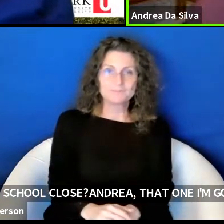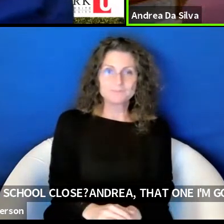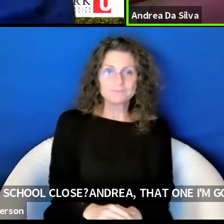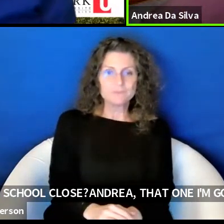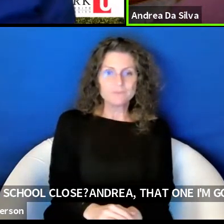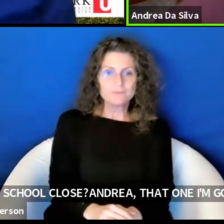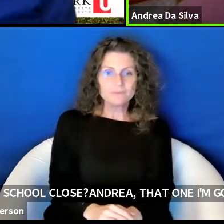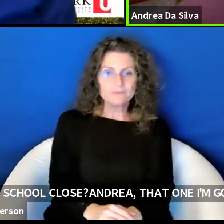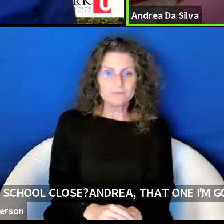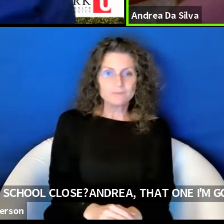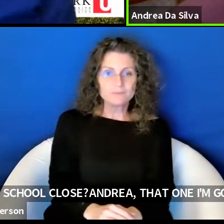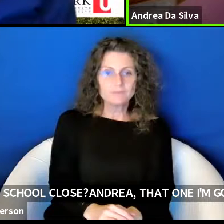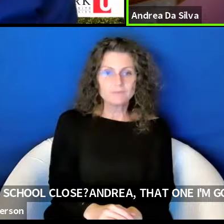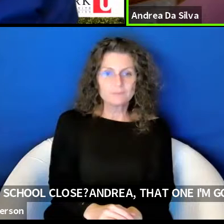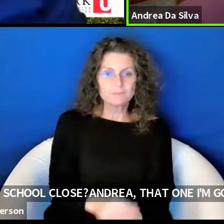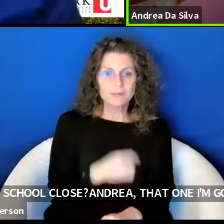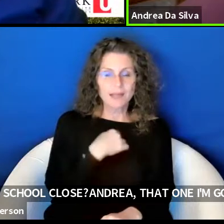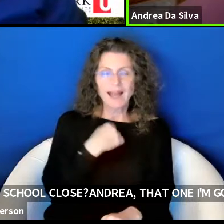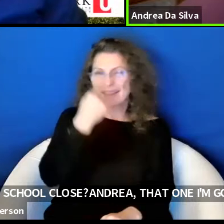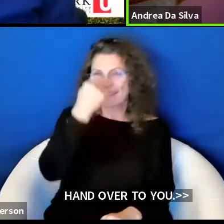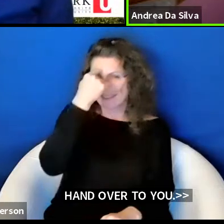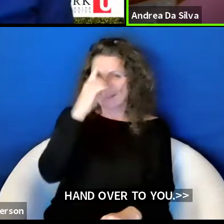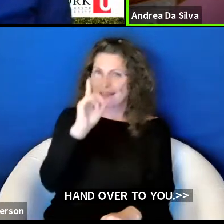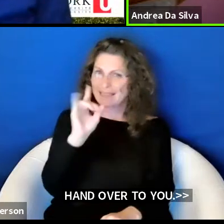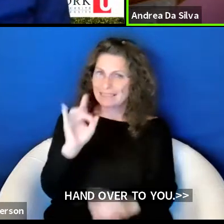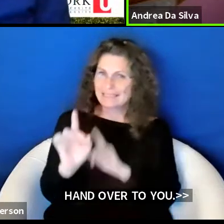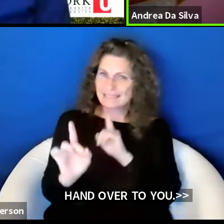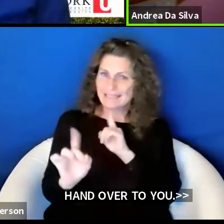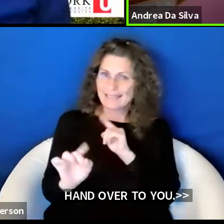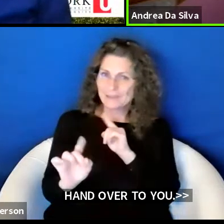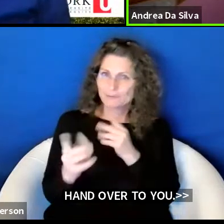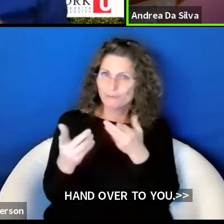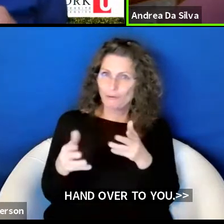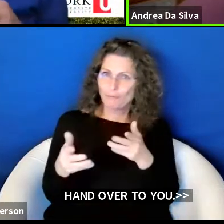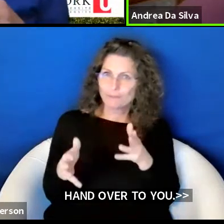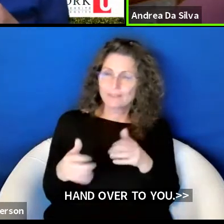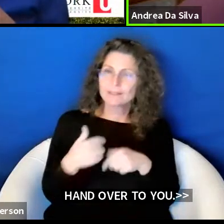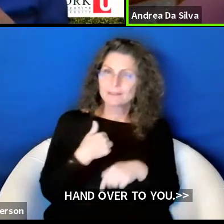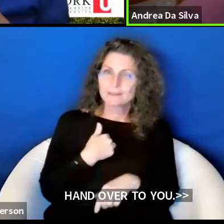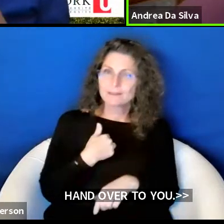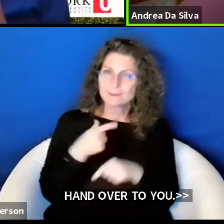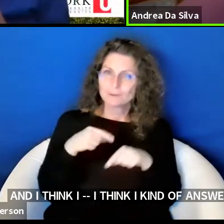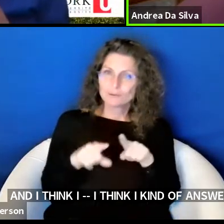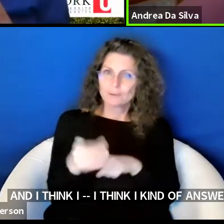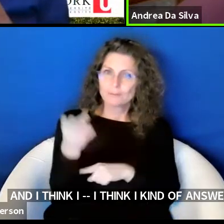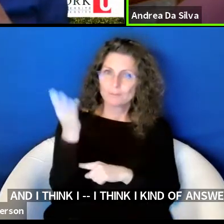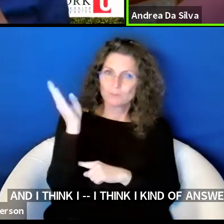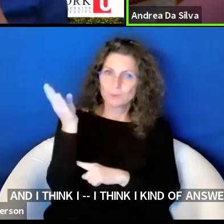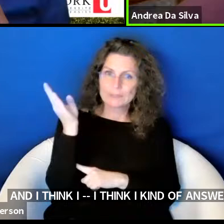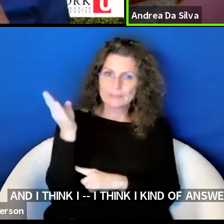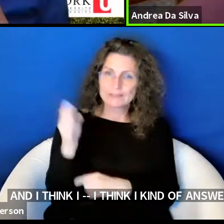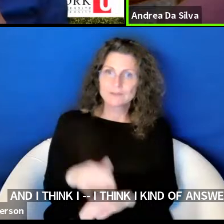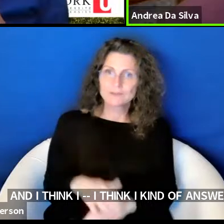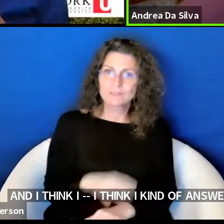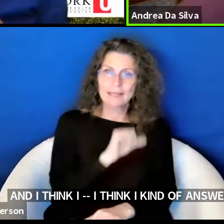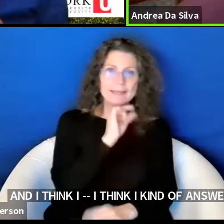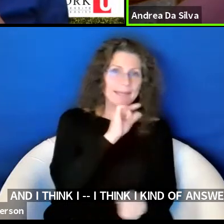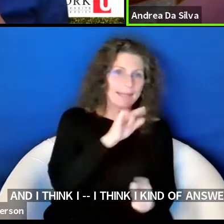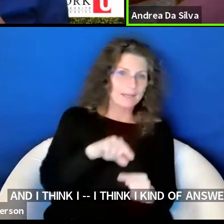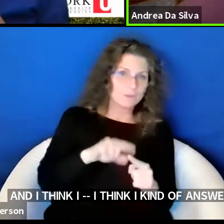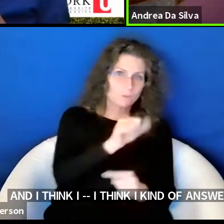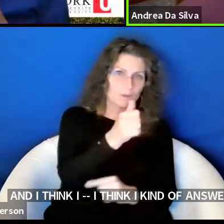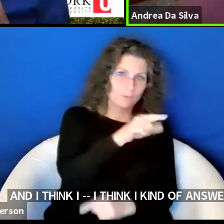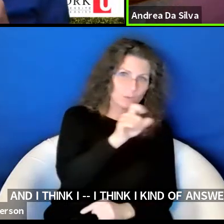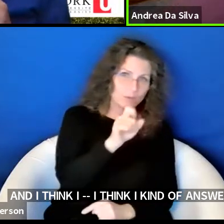And I think I kind of answered that in my other answer to the other question,